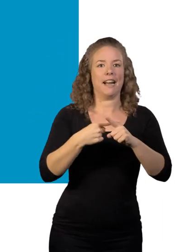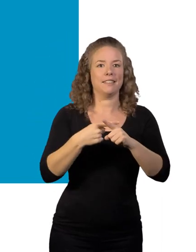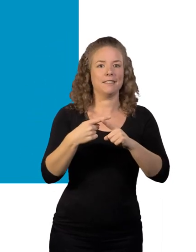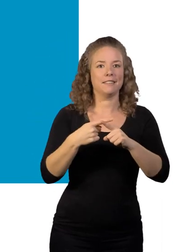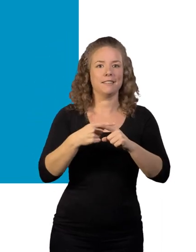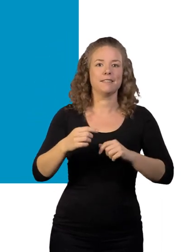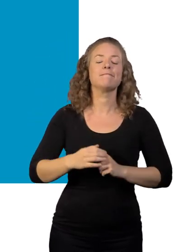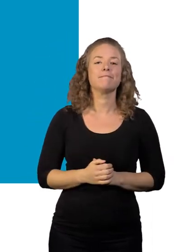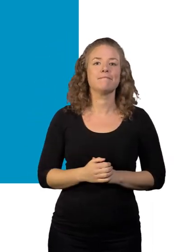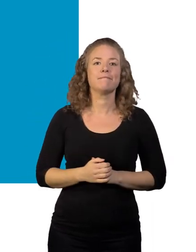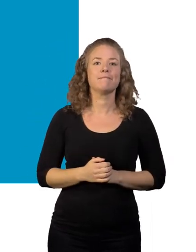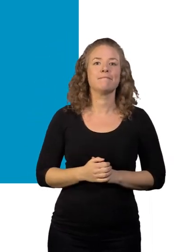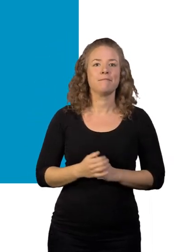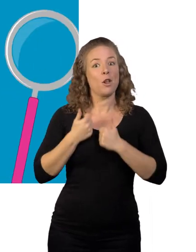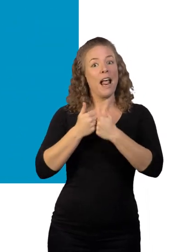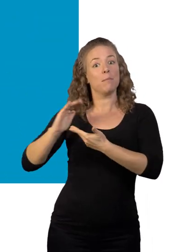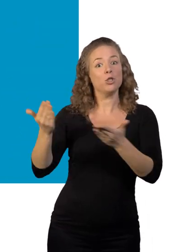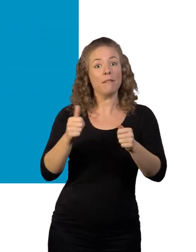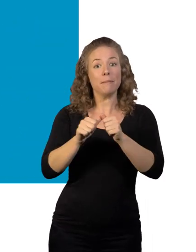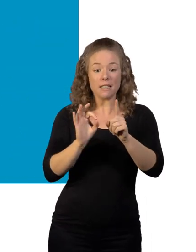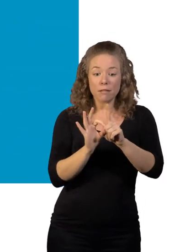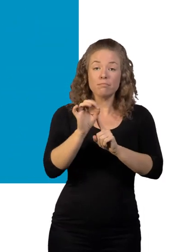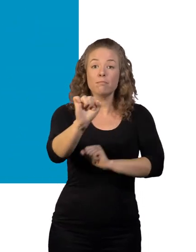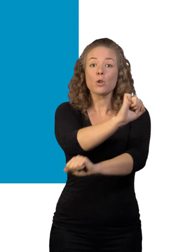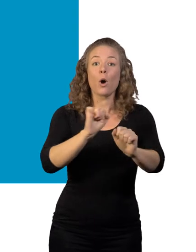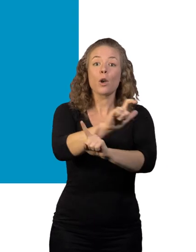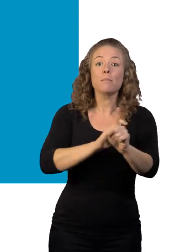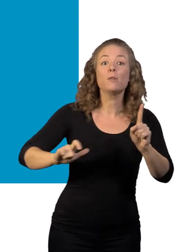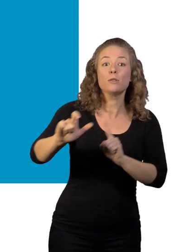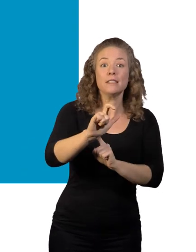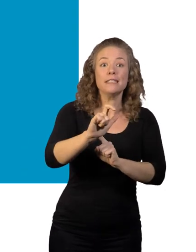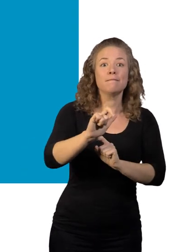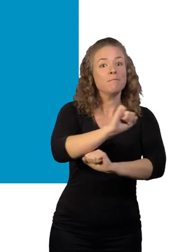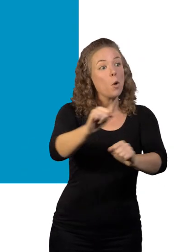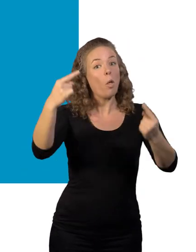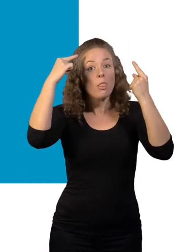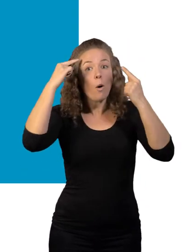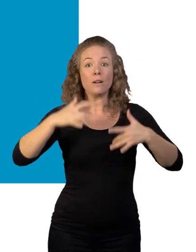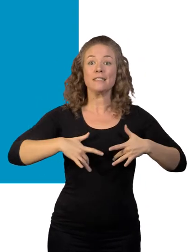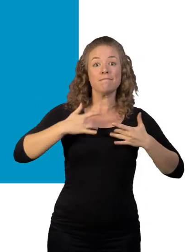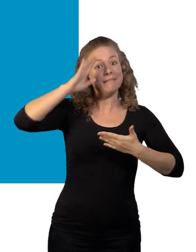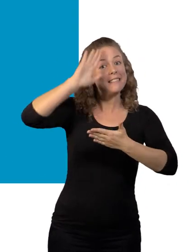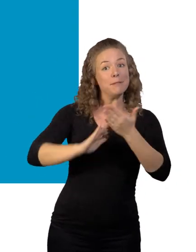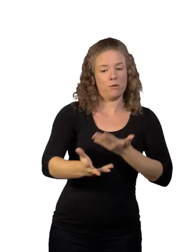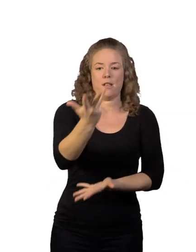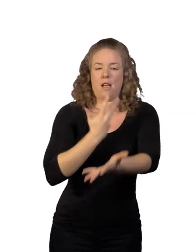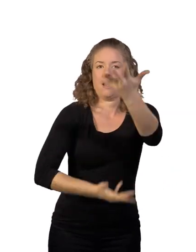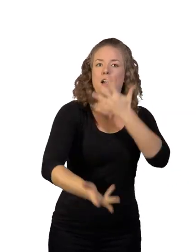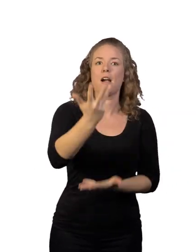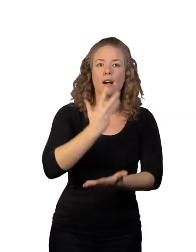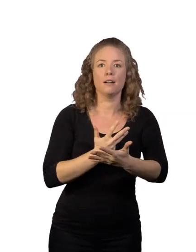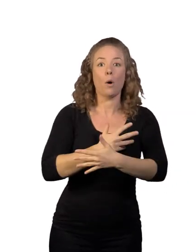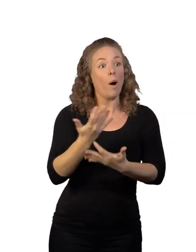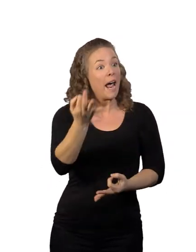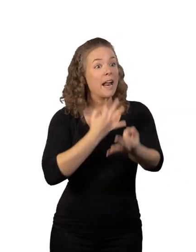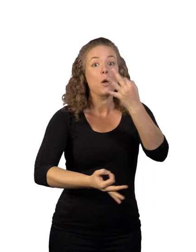here. We have branches in every area of England. So help make services better in your community. Share your